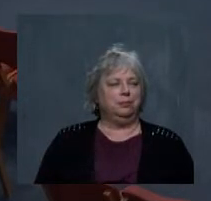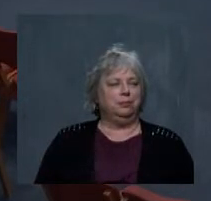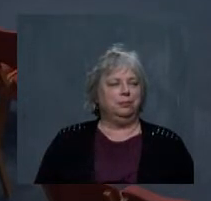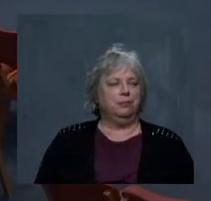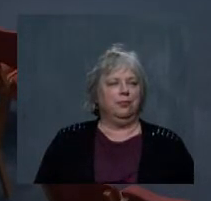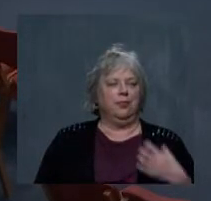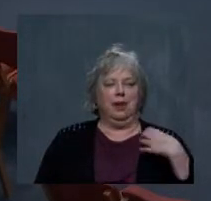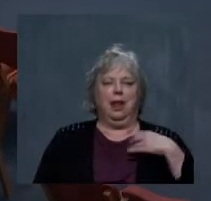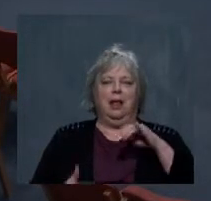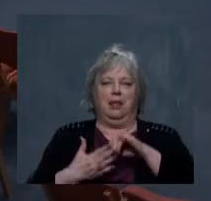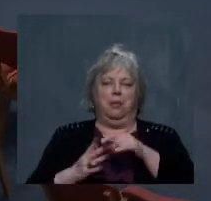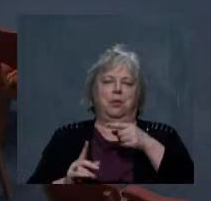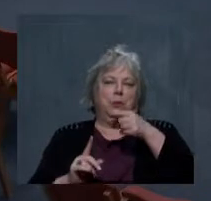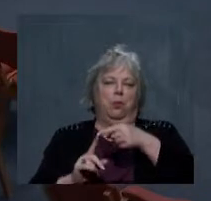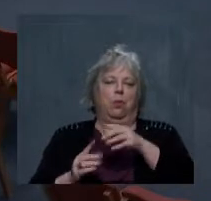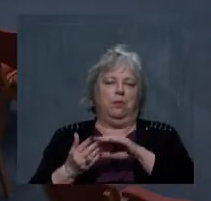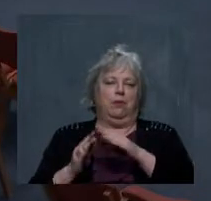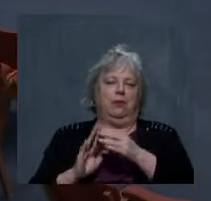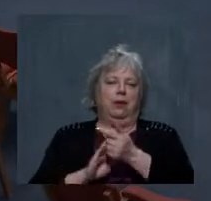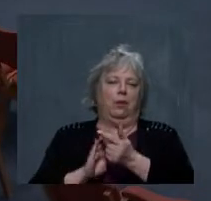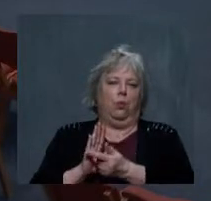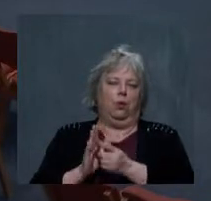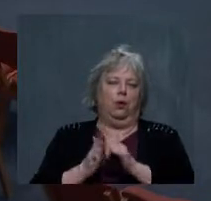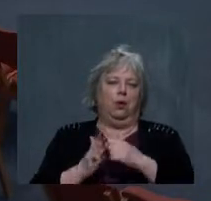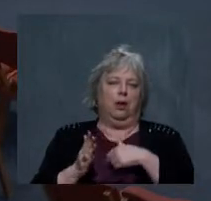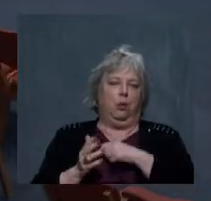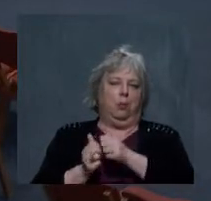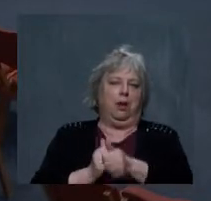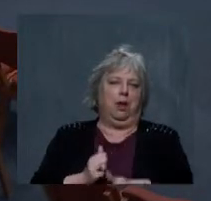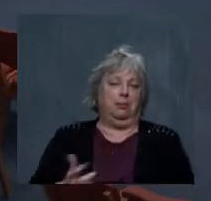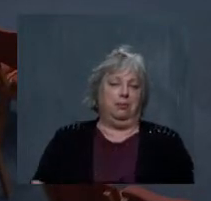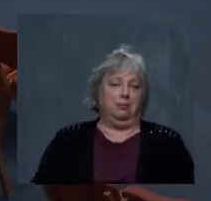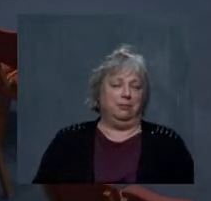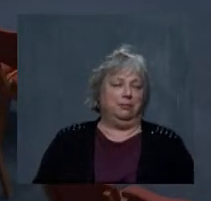That was the point of the city ordinance that we had passed.